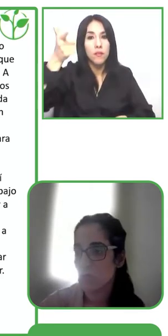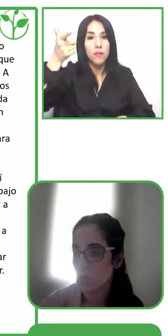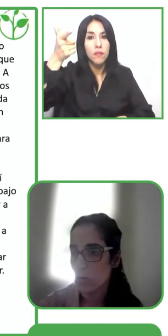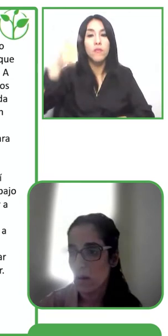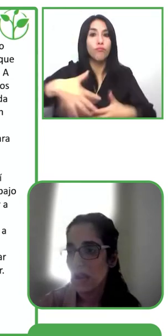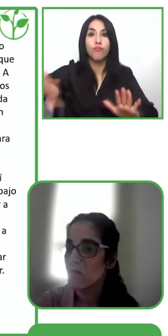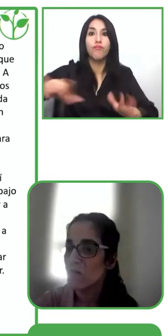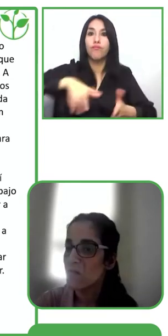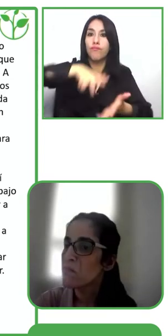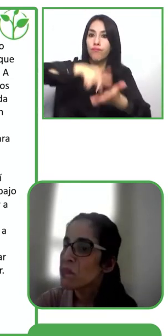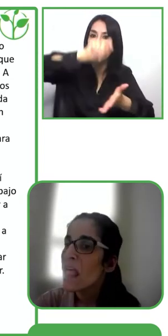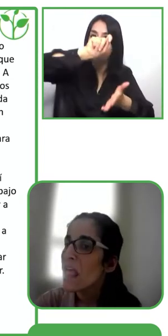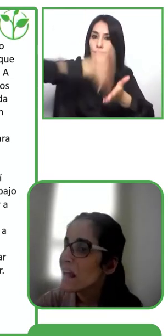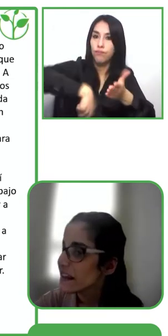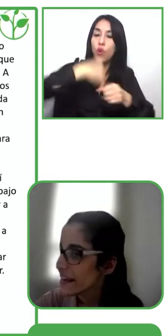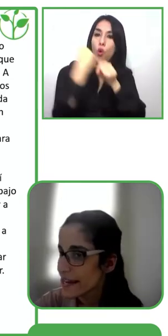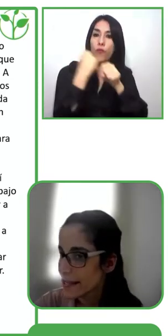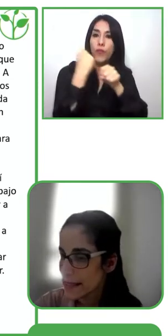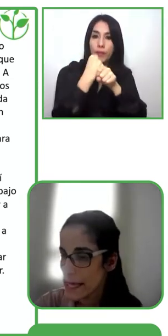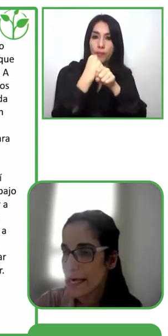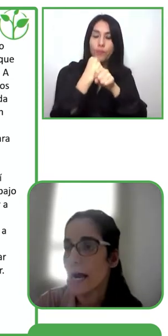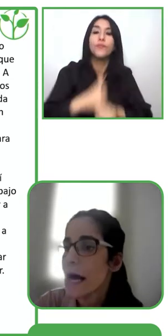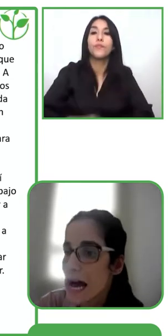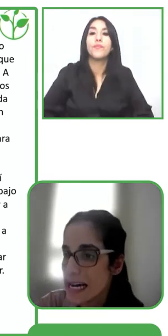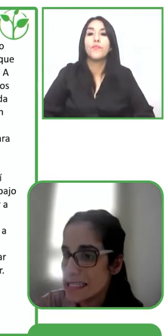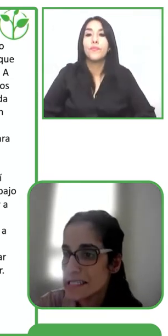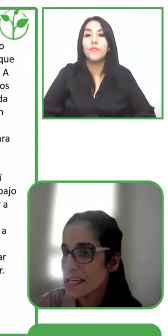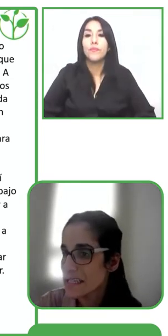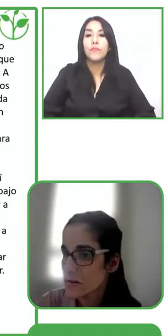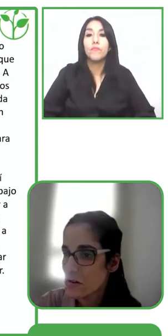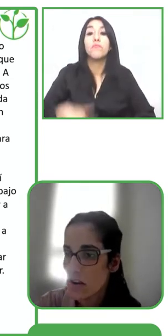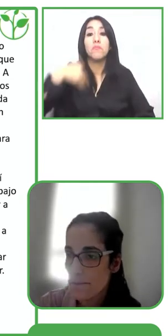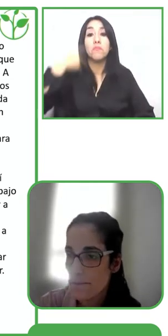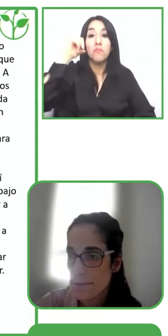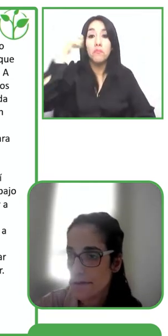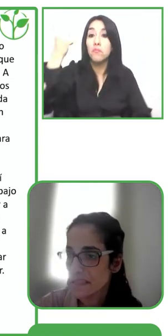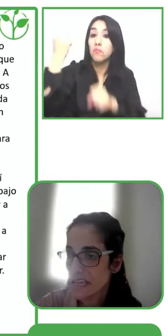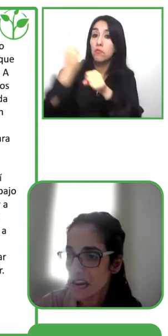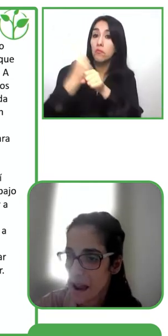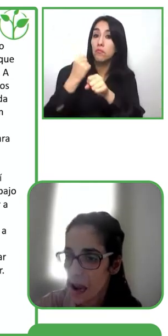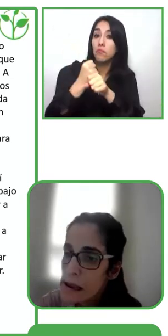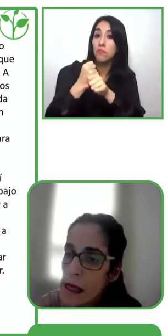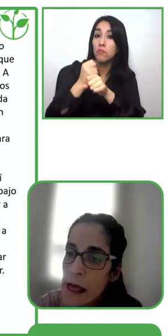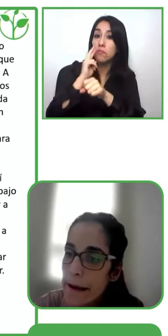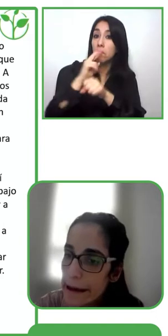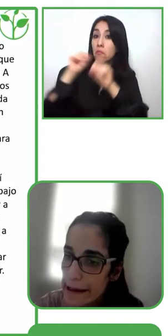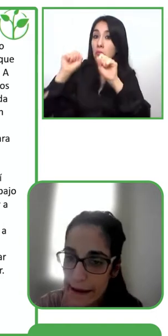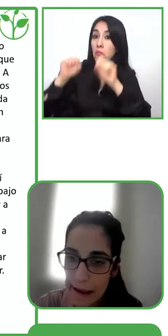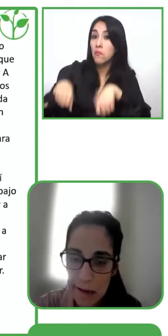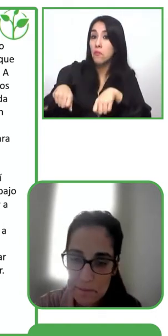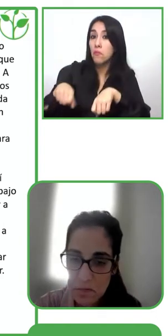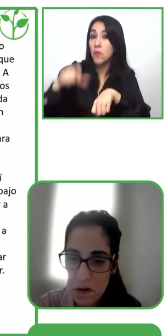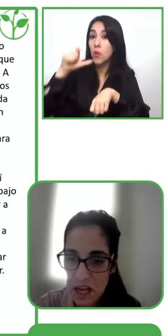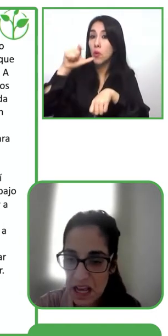training so that they can add it to their resumes and